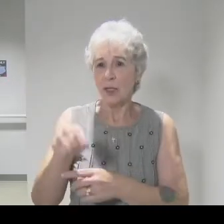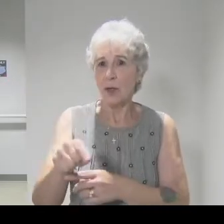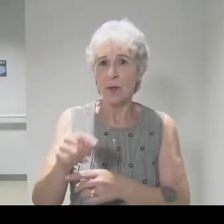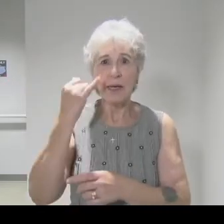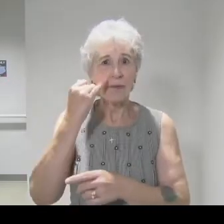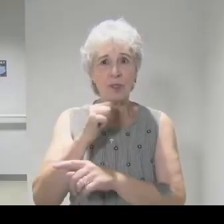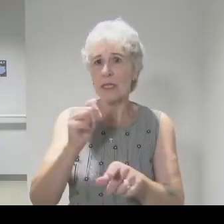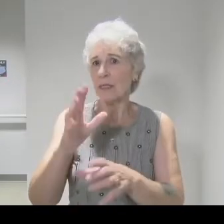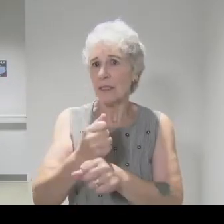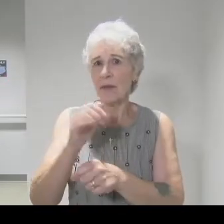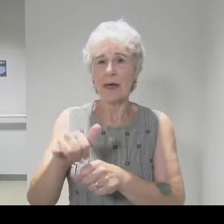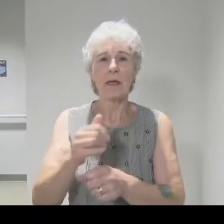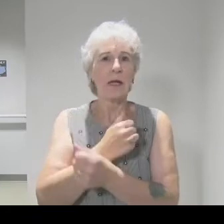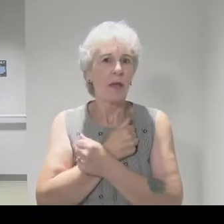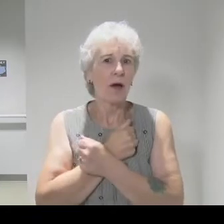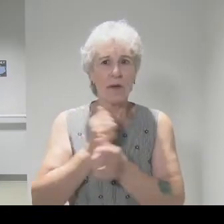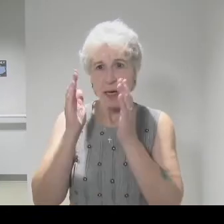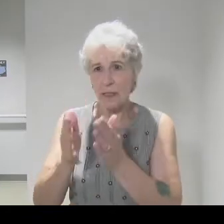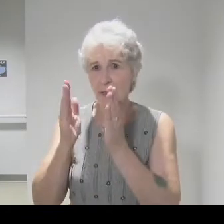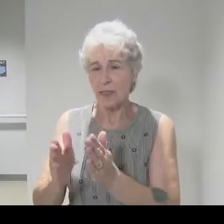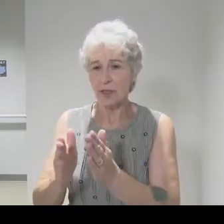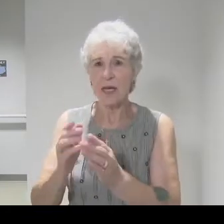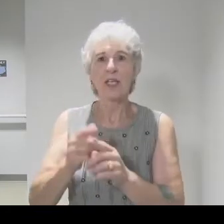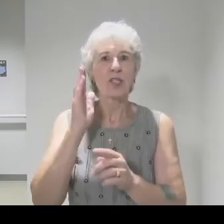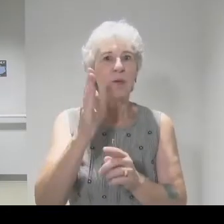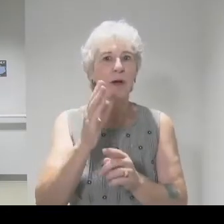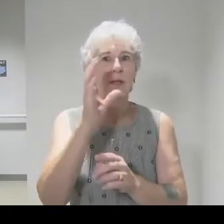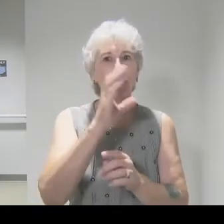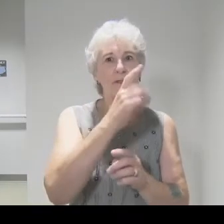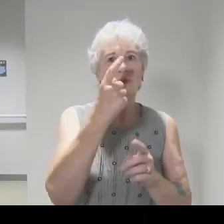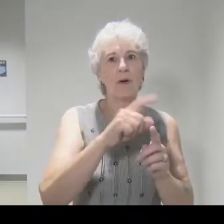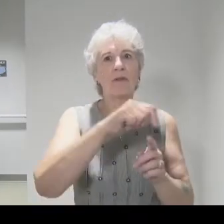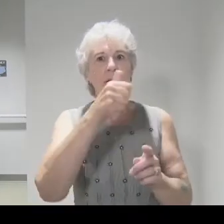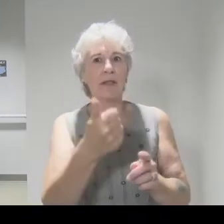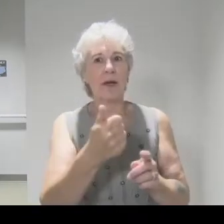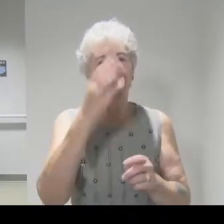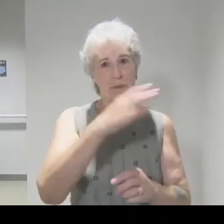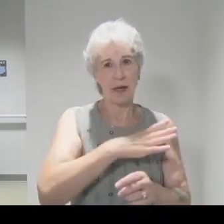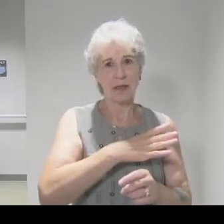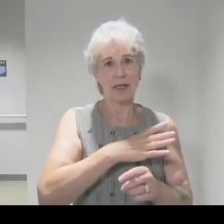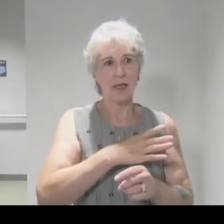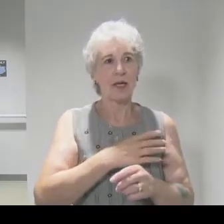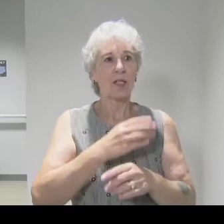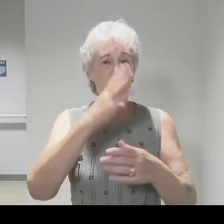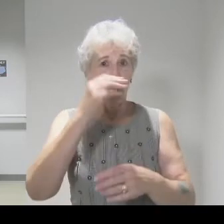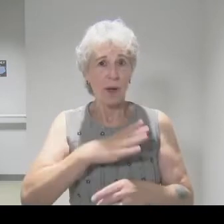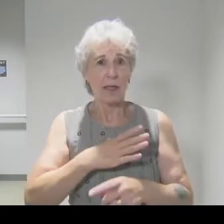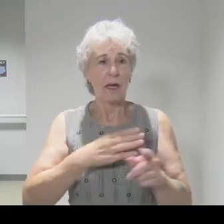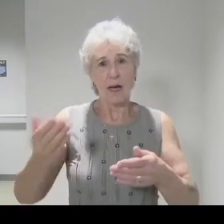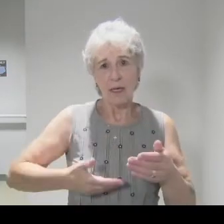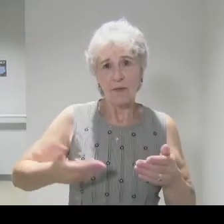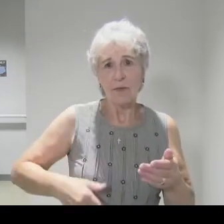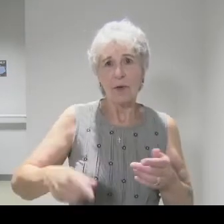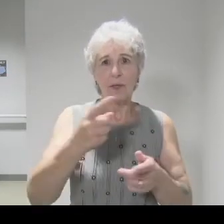that love and attention from you, she will seek it from another male." So, gentlemen, I invite you, I